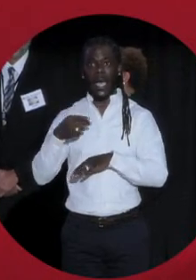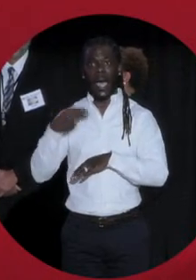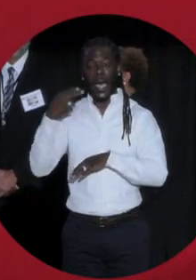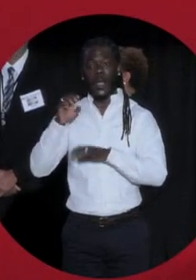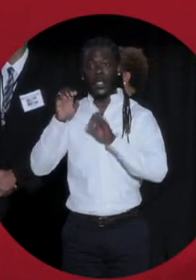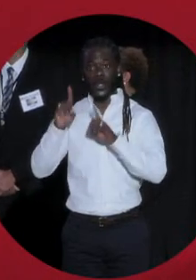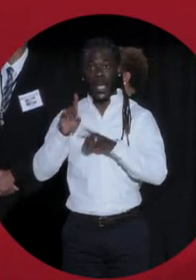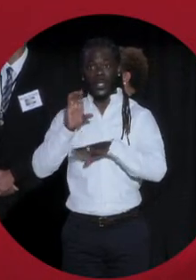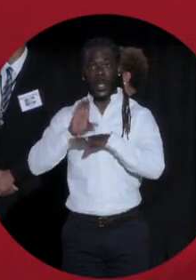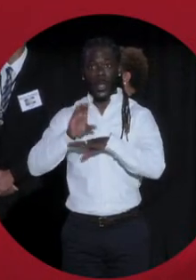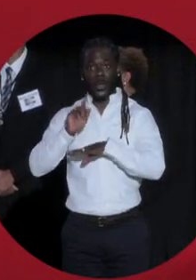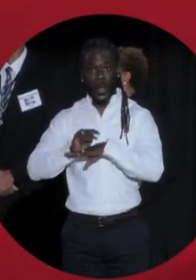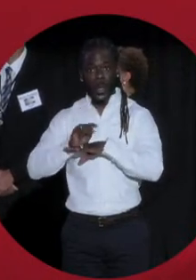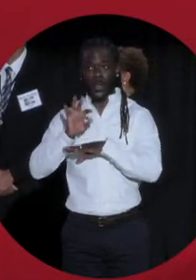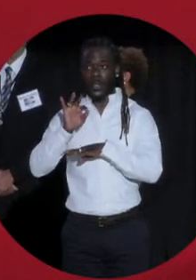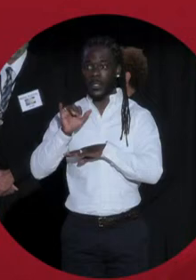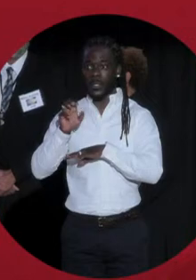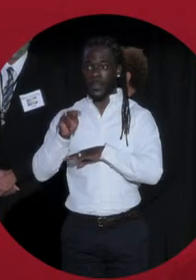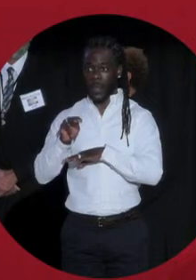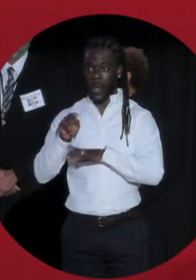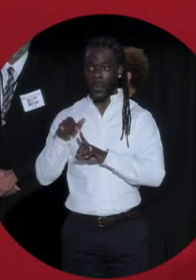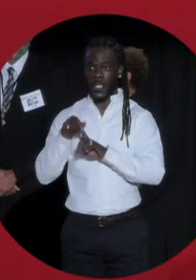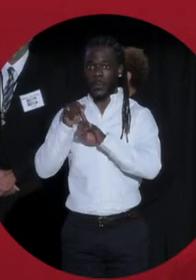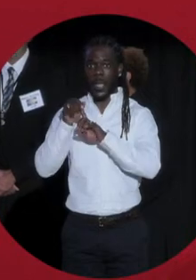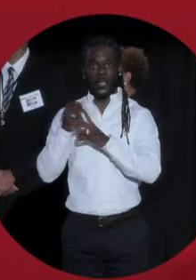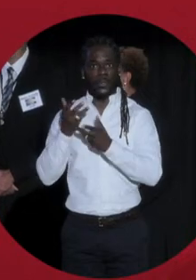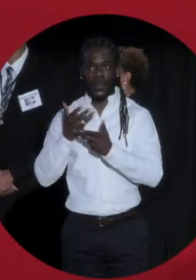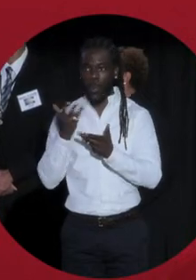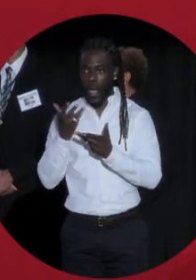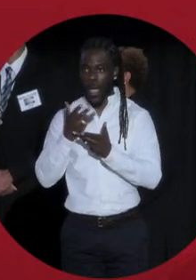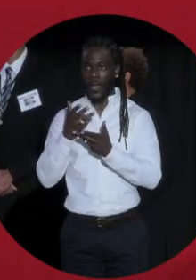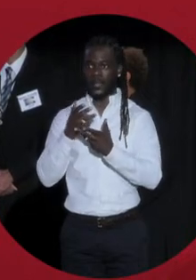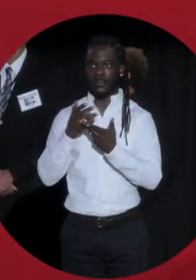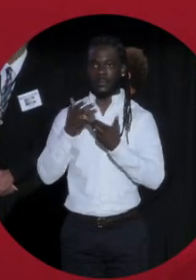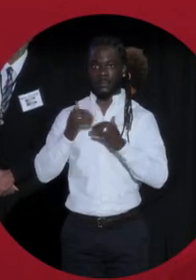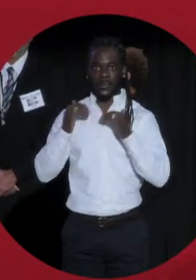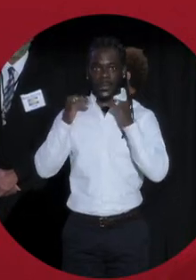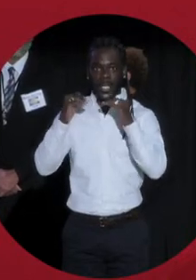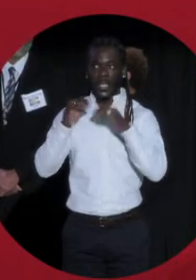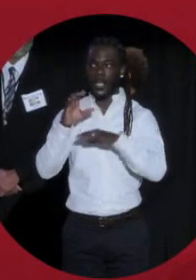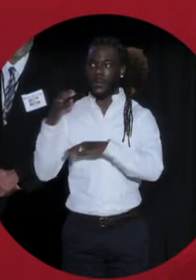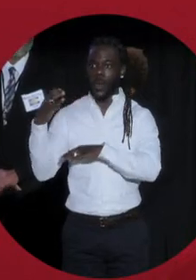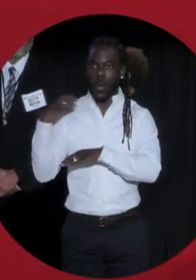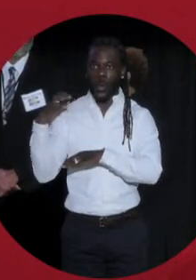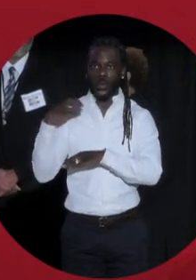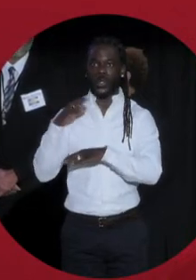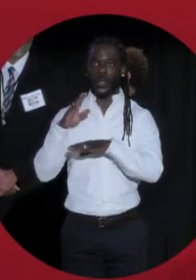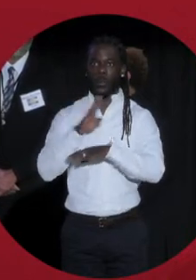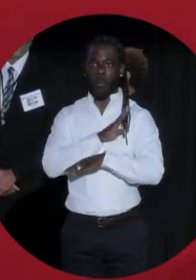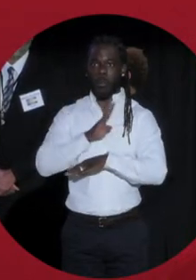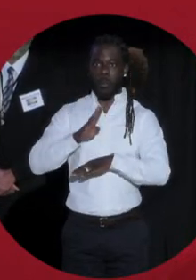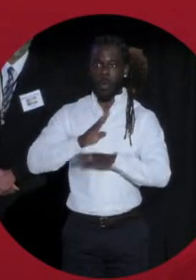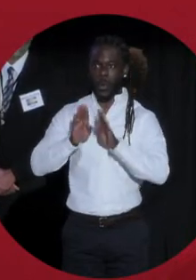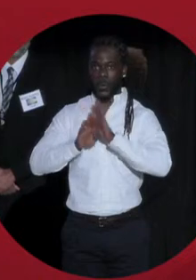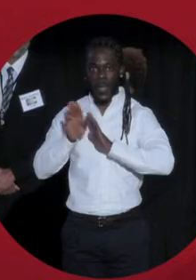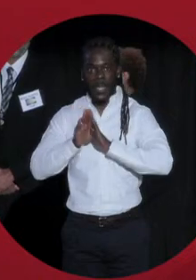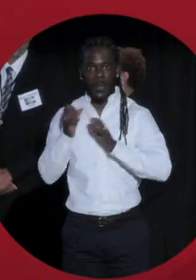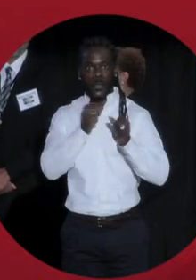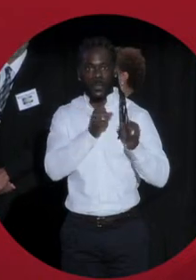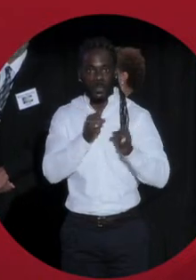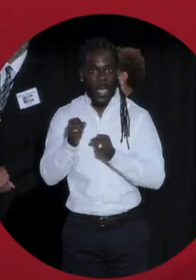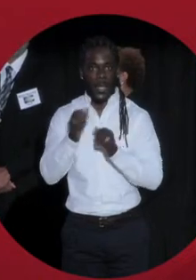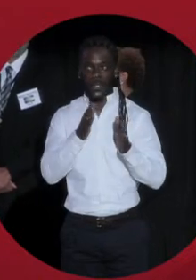education consulting firm specializing in executive coaching, board development, strategy and